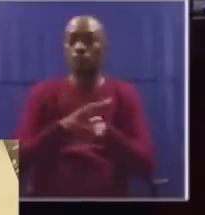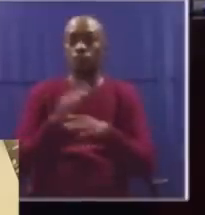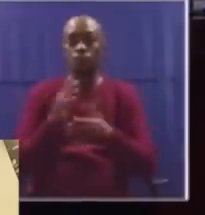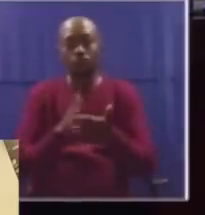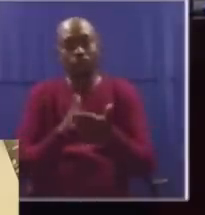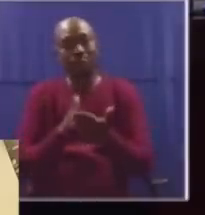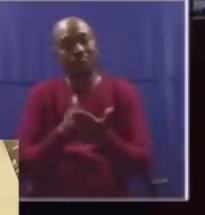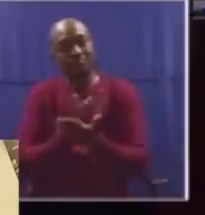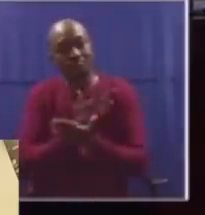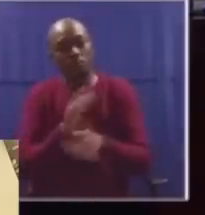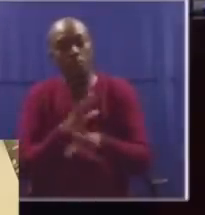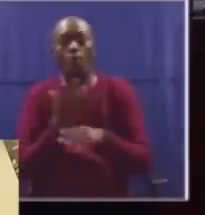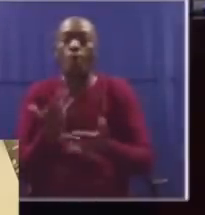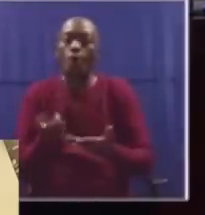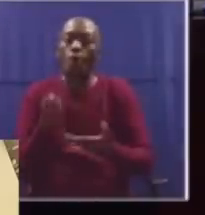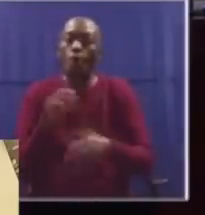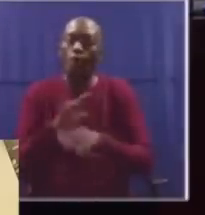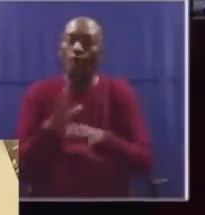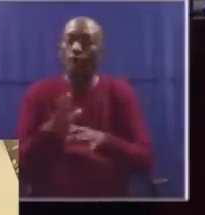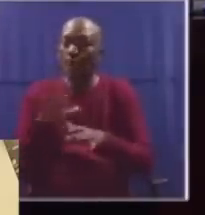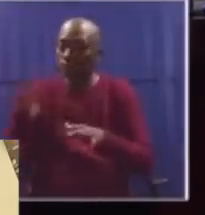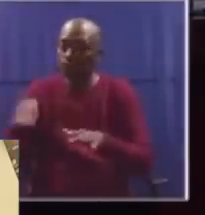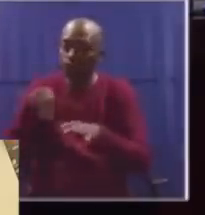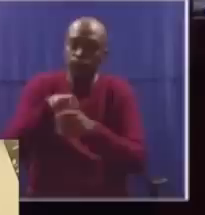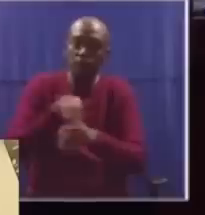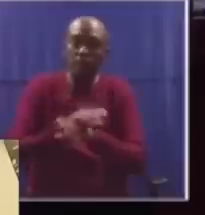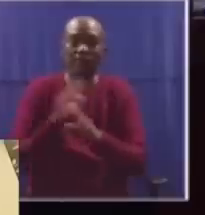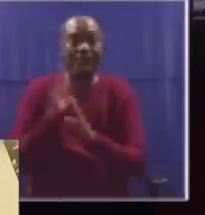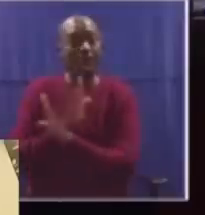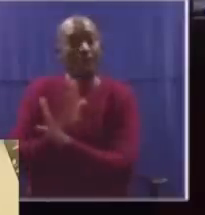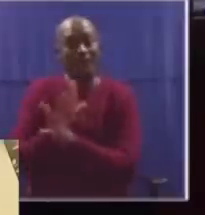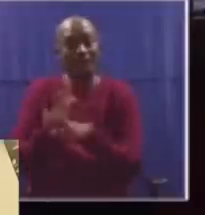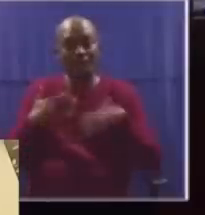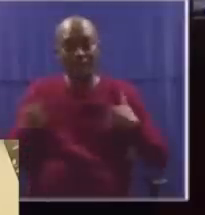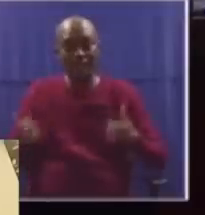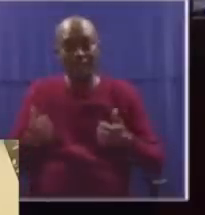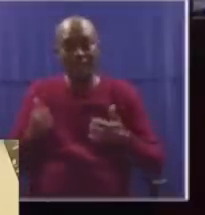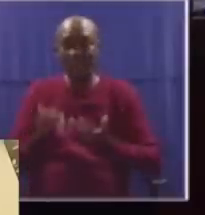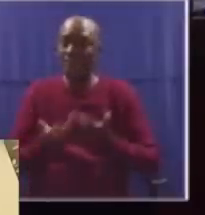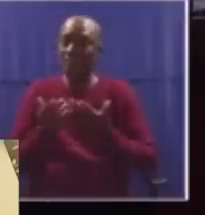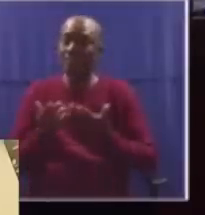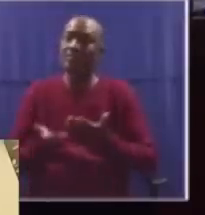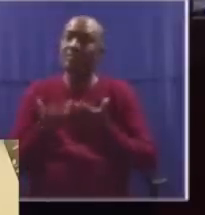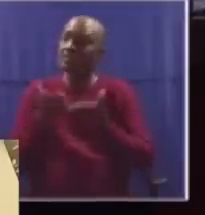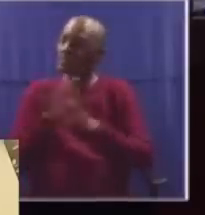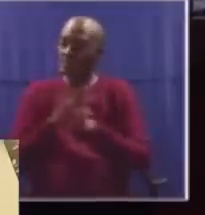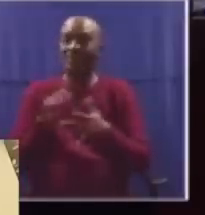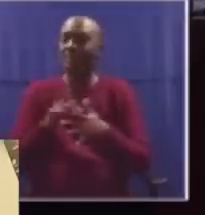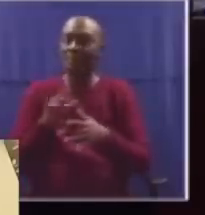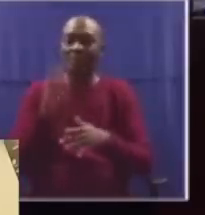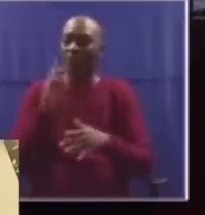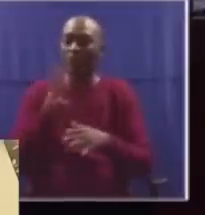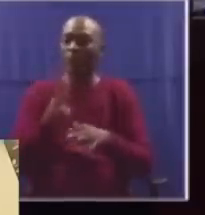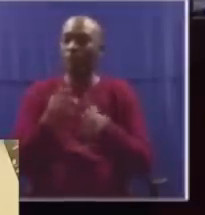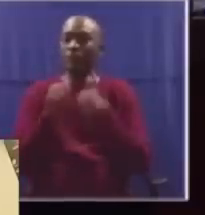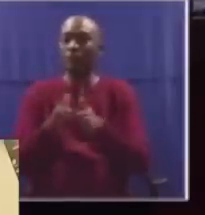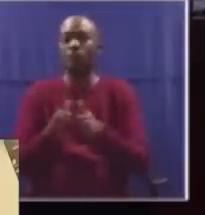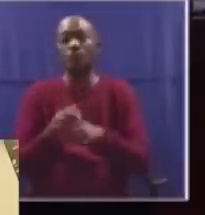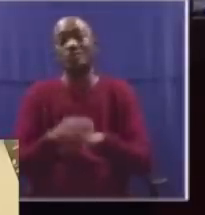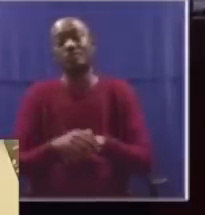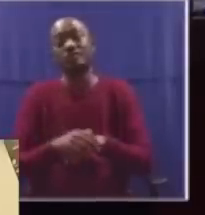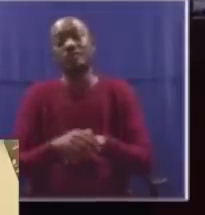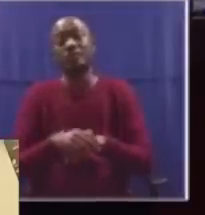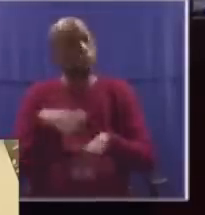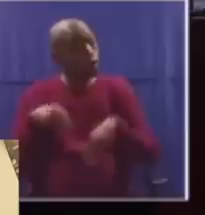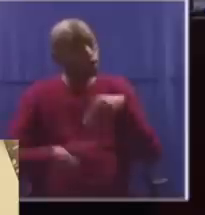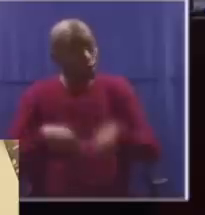alienate or absorb the private health system will end in tears. Corruption must be rooted out,